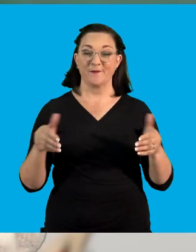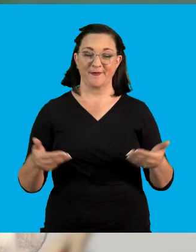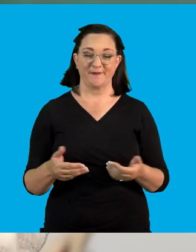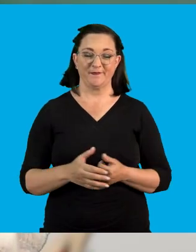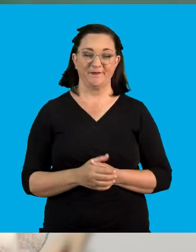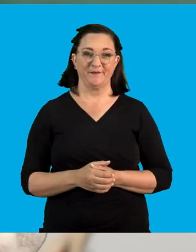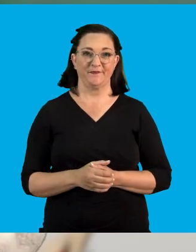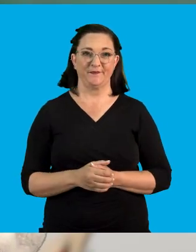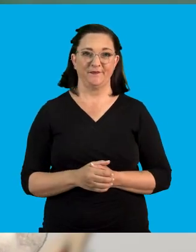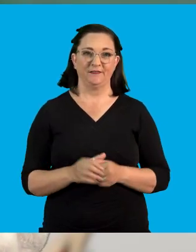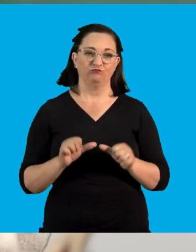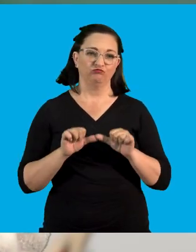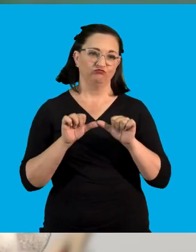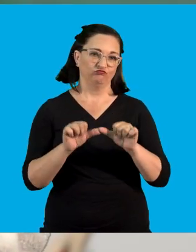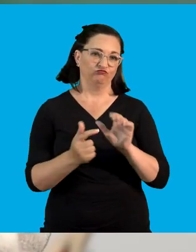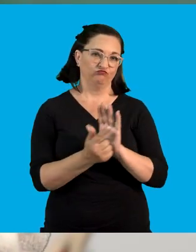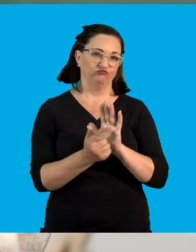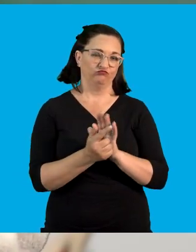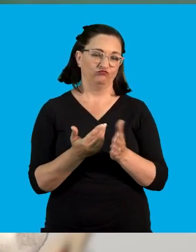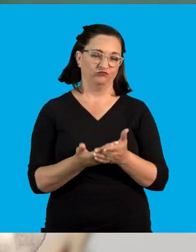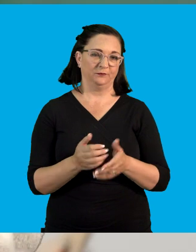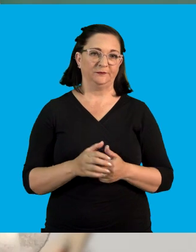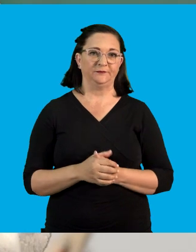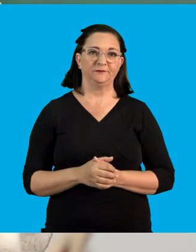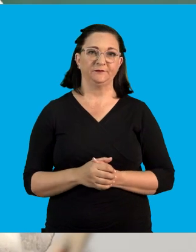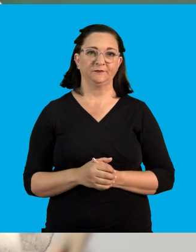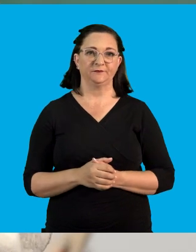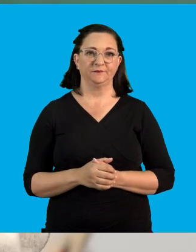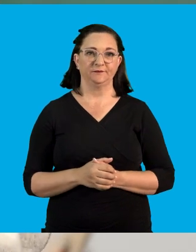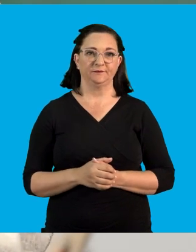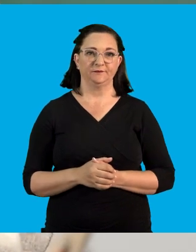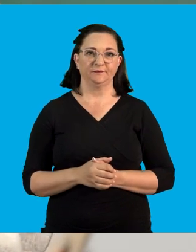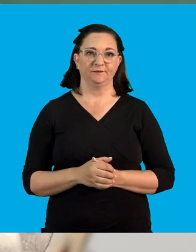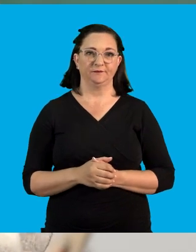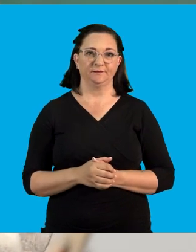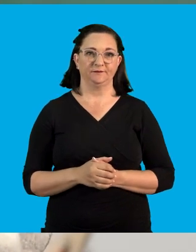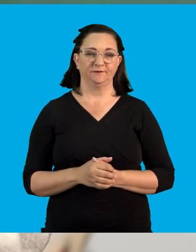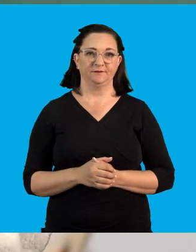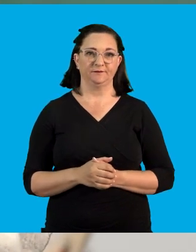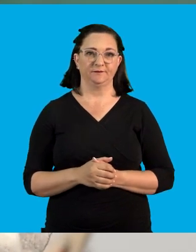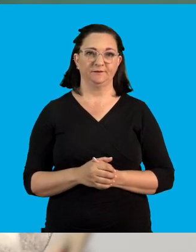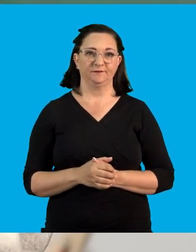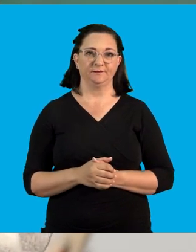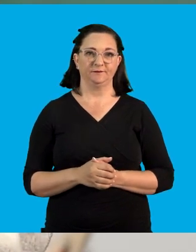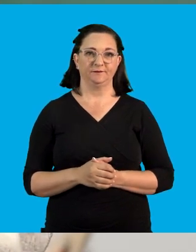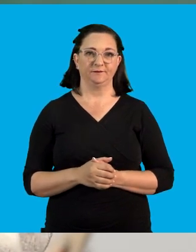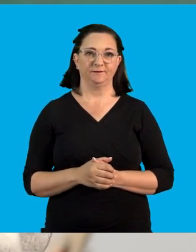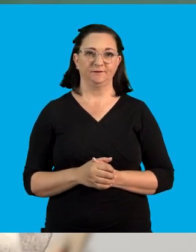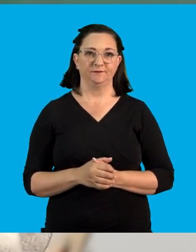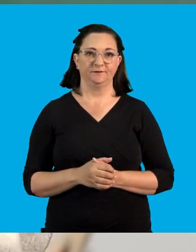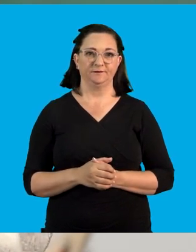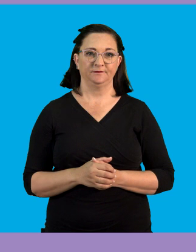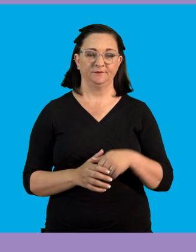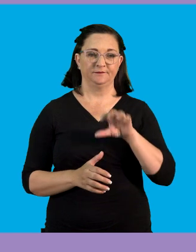Welcome back. Let's continue with our lesson. We are going to now look at the third concept of our